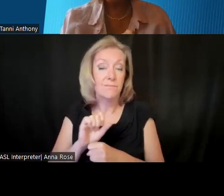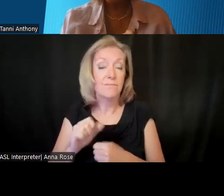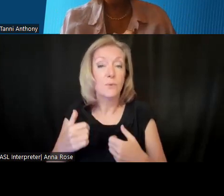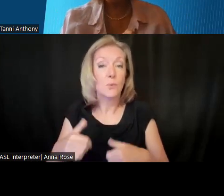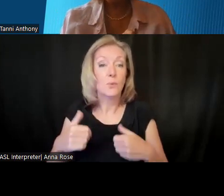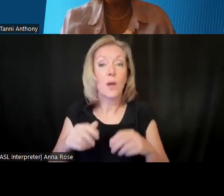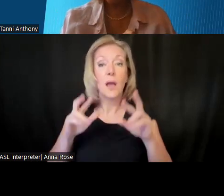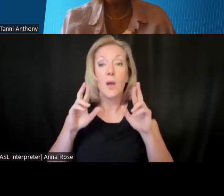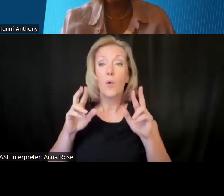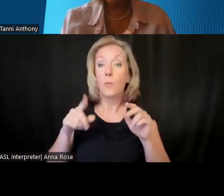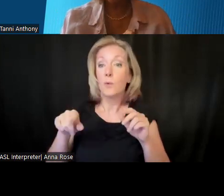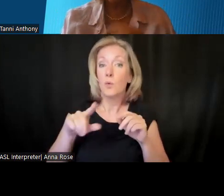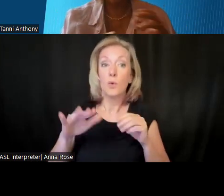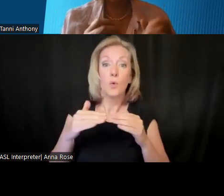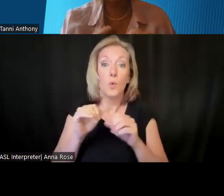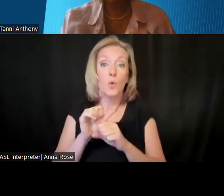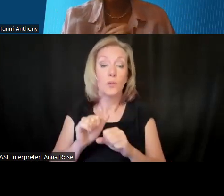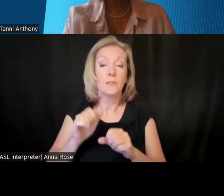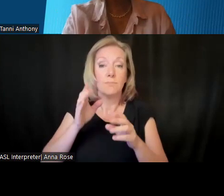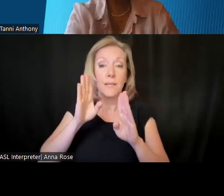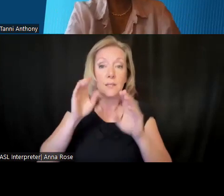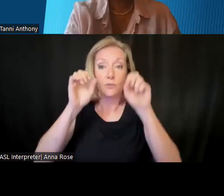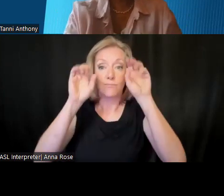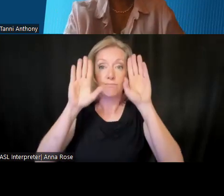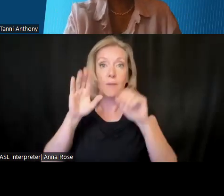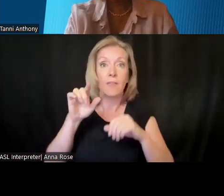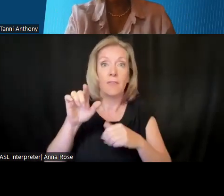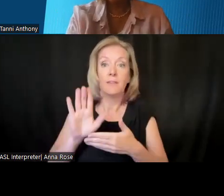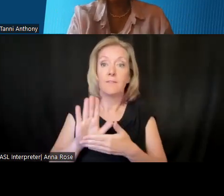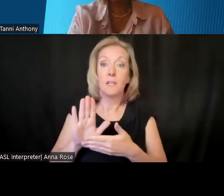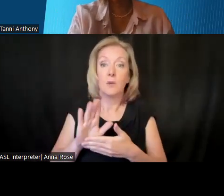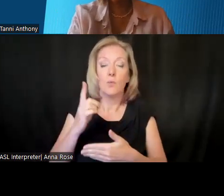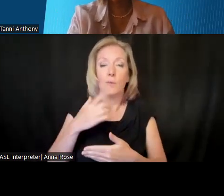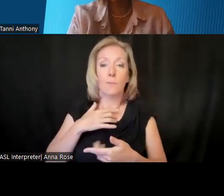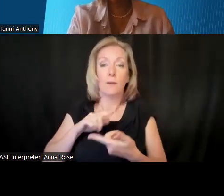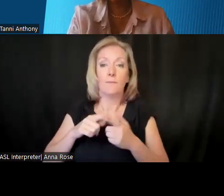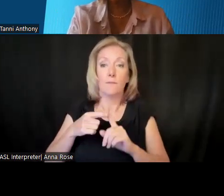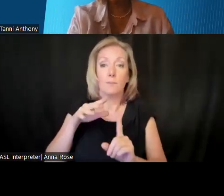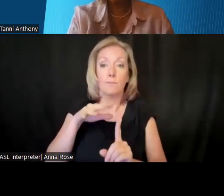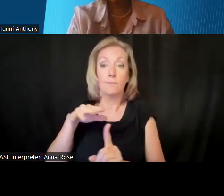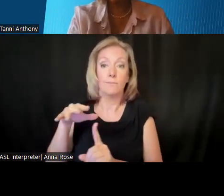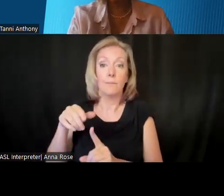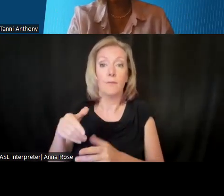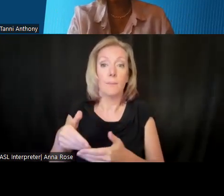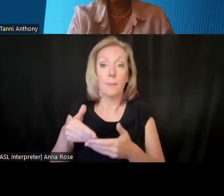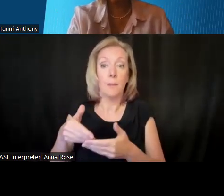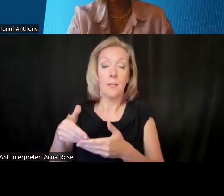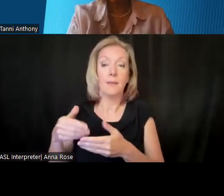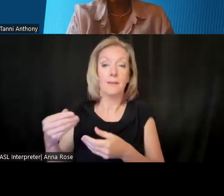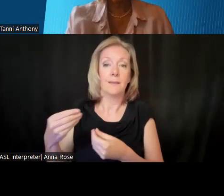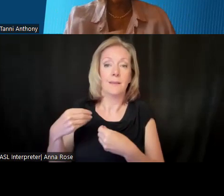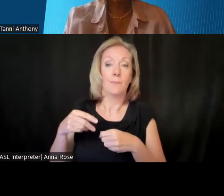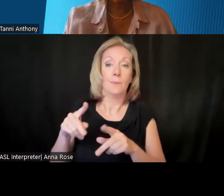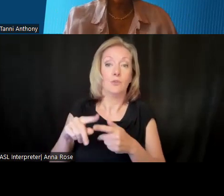I'm hoping that you and your colleagues are paying attention. This is a video that one of my friends did of a little person, and I have permission to show